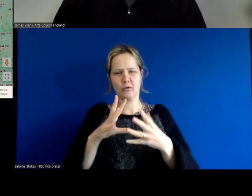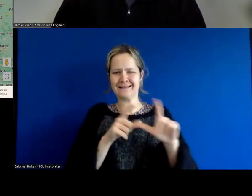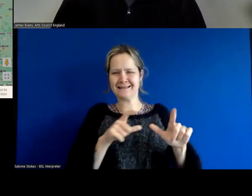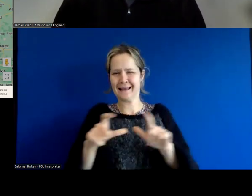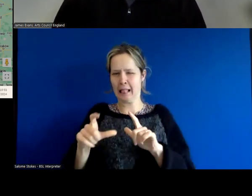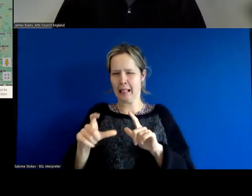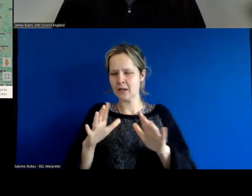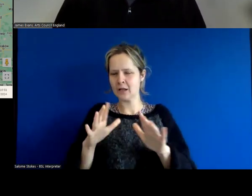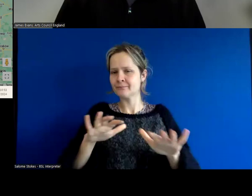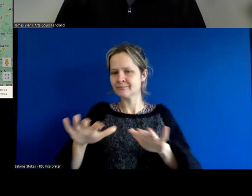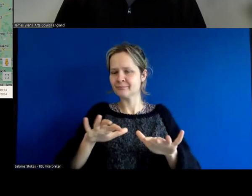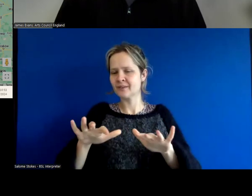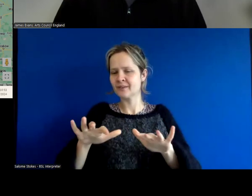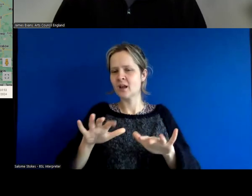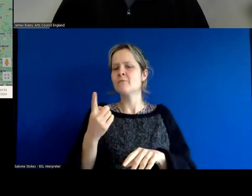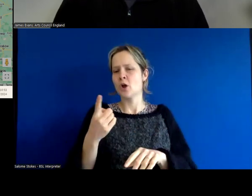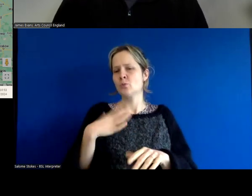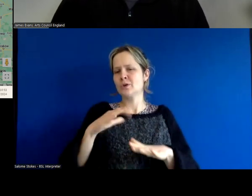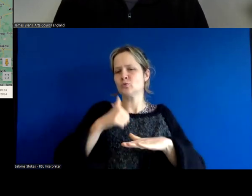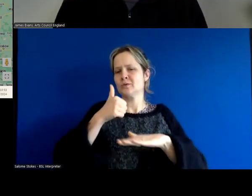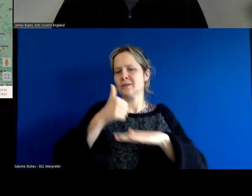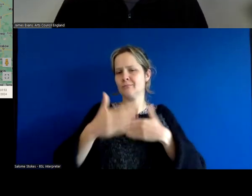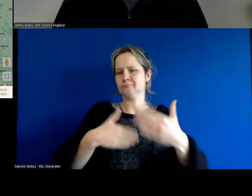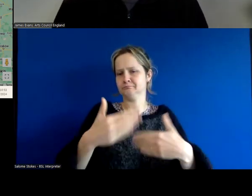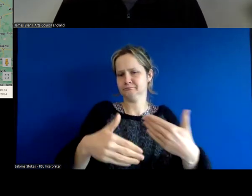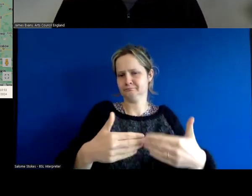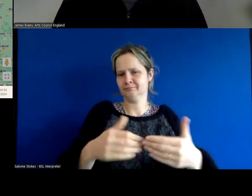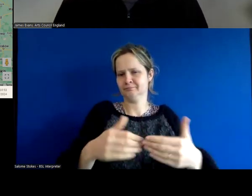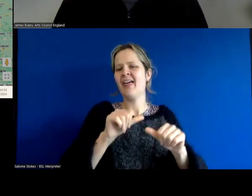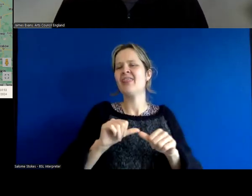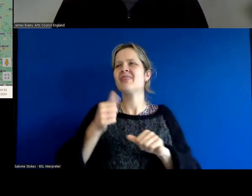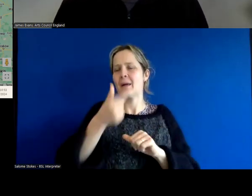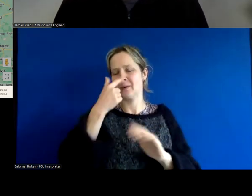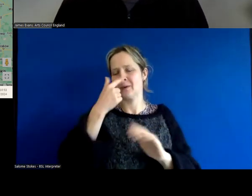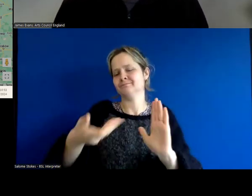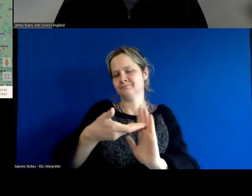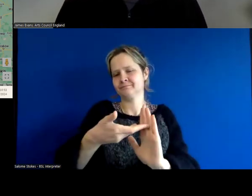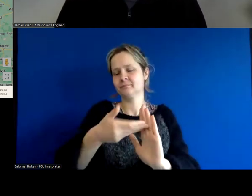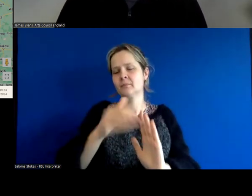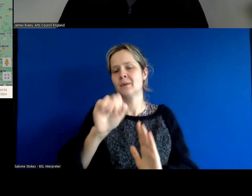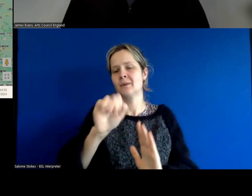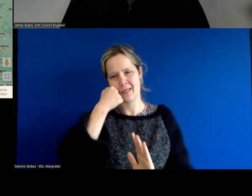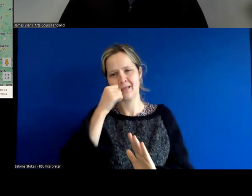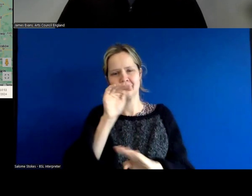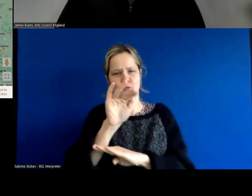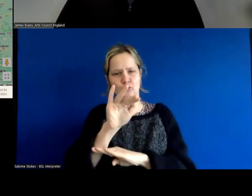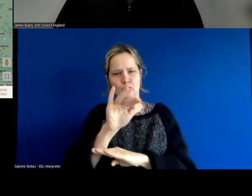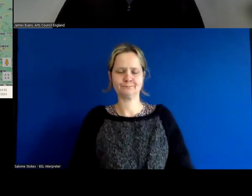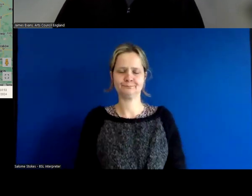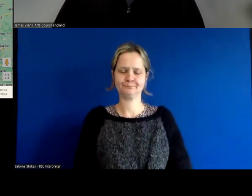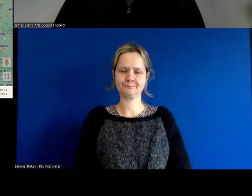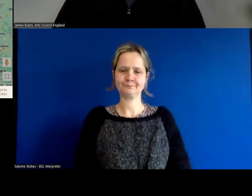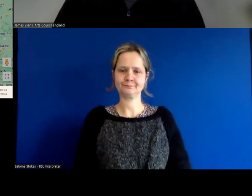we need a bit kind of a stability in those data sets before we can bring that in. But yes, it's definitely an ambition.